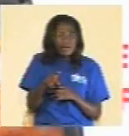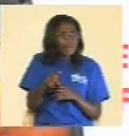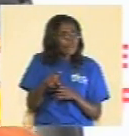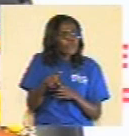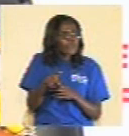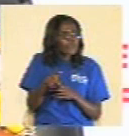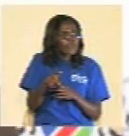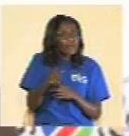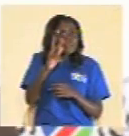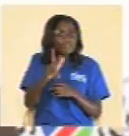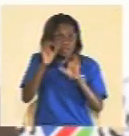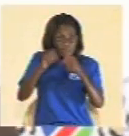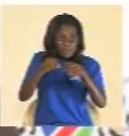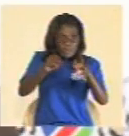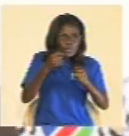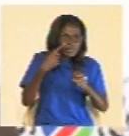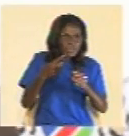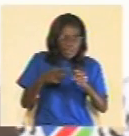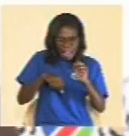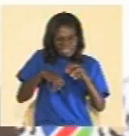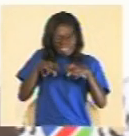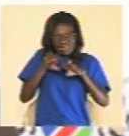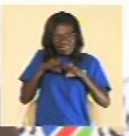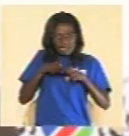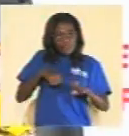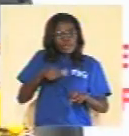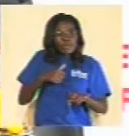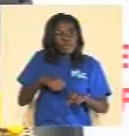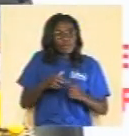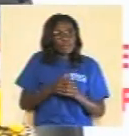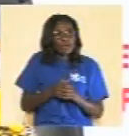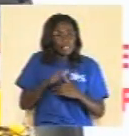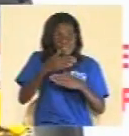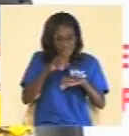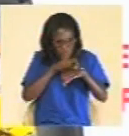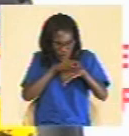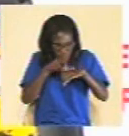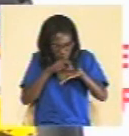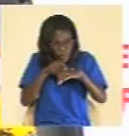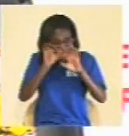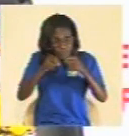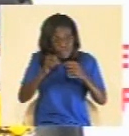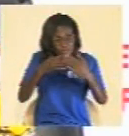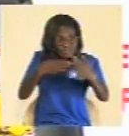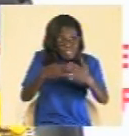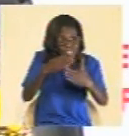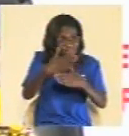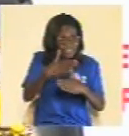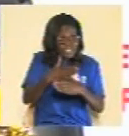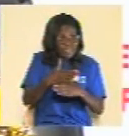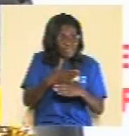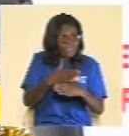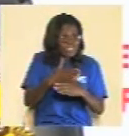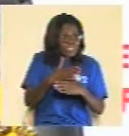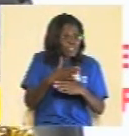be leprosy, where you really have a lot of inflammation around the nerves. There are other ways also where you just take a fluid